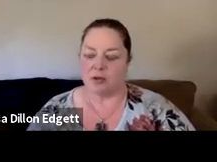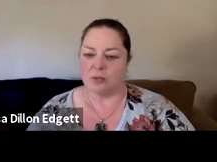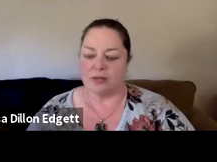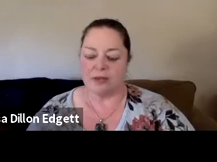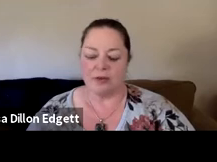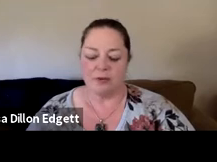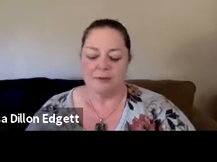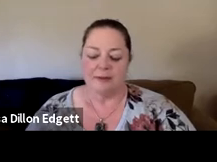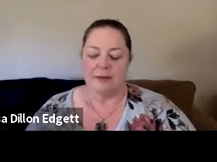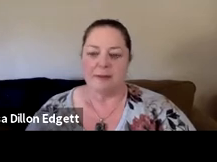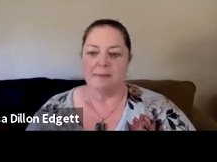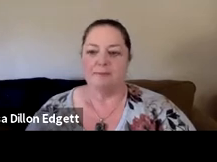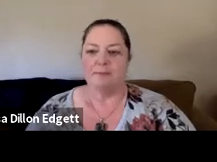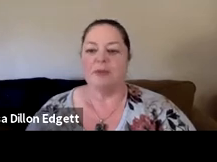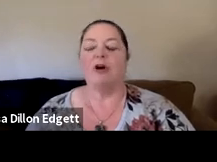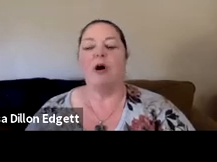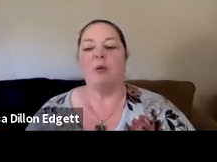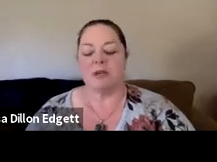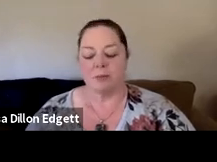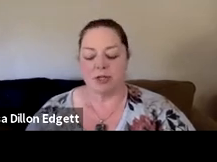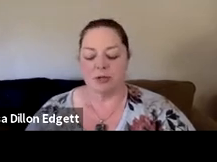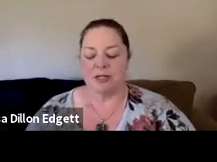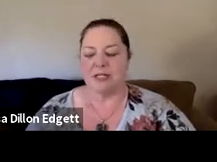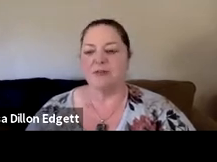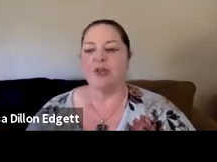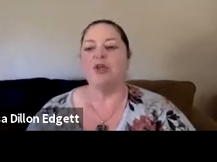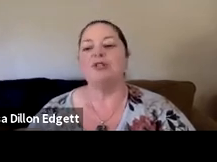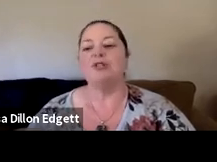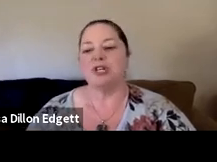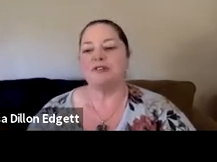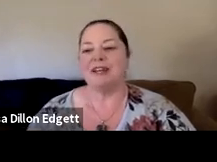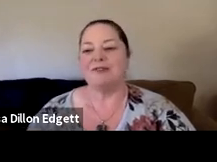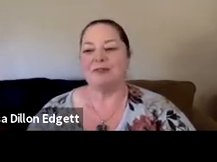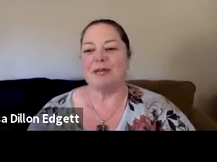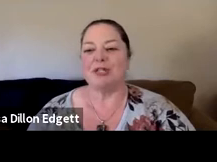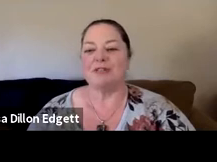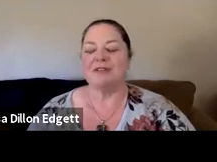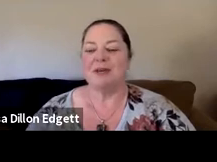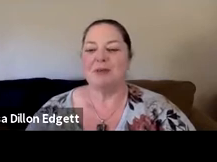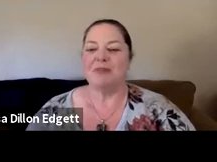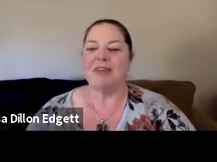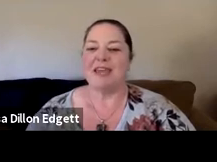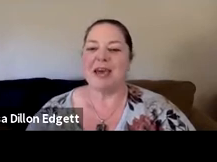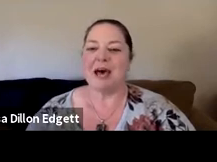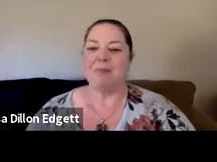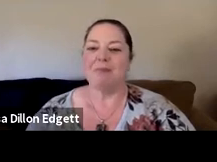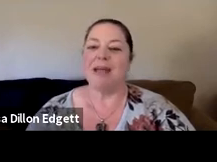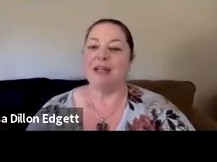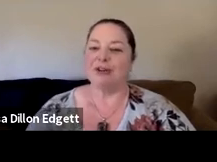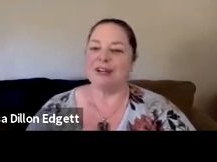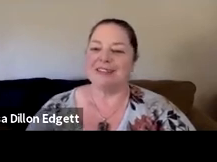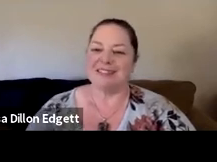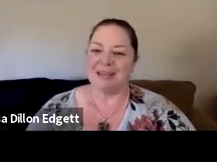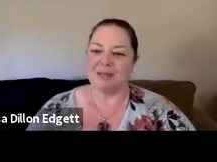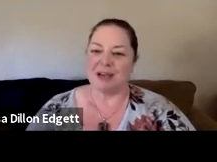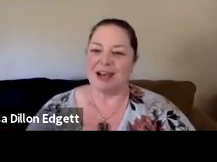the course with you. Um, there are always opportunities for you to share that information, but if they come and